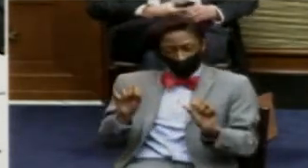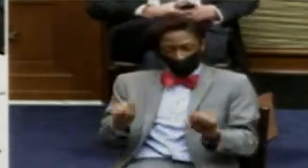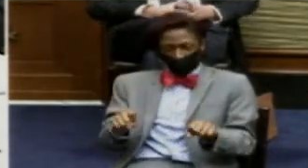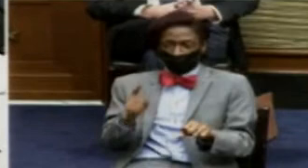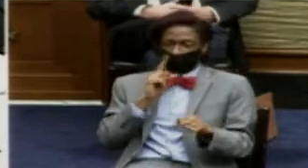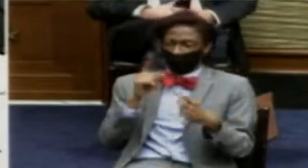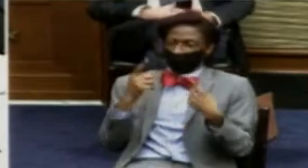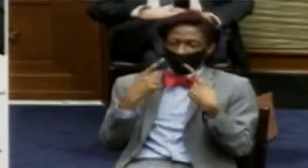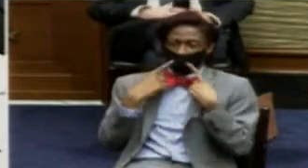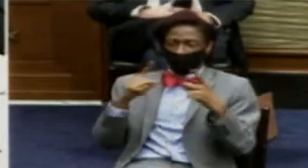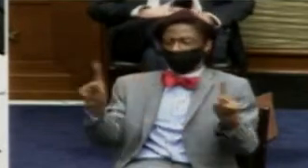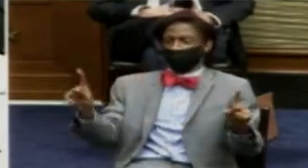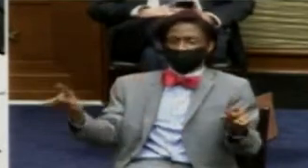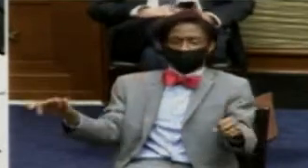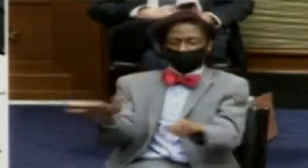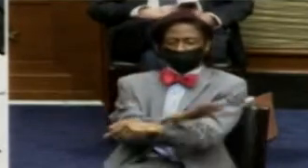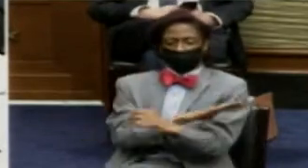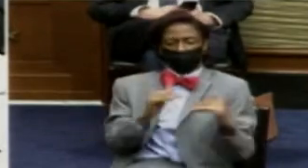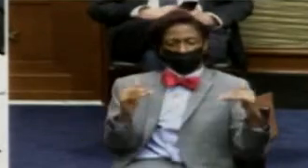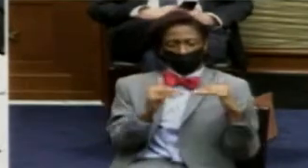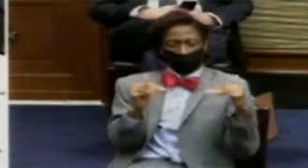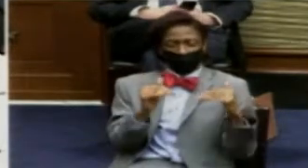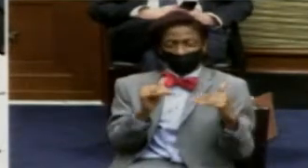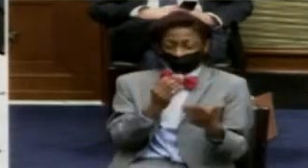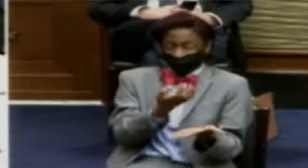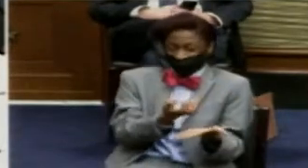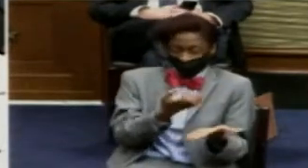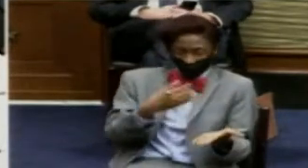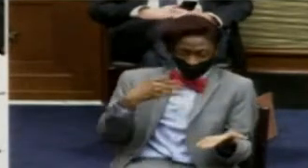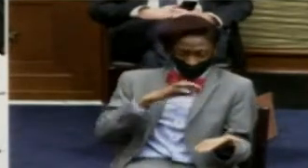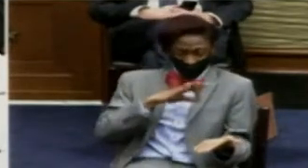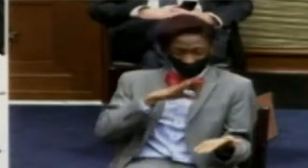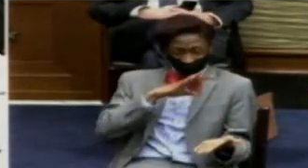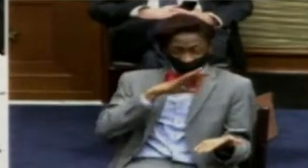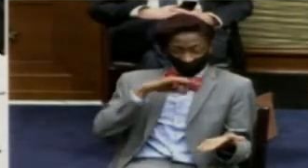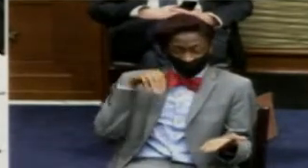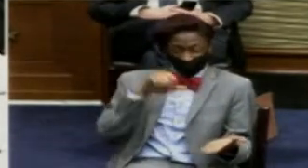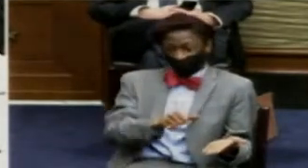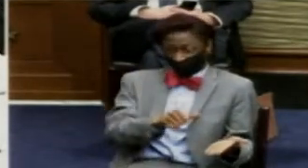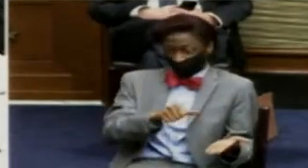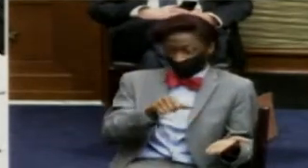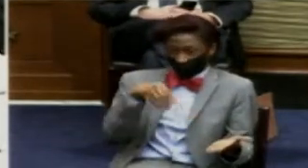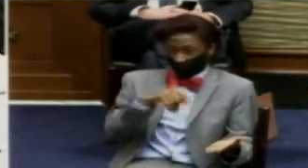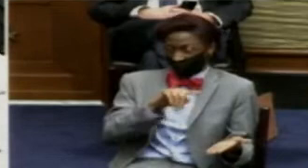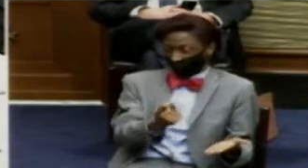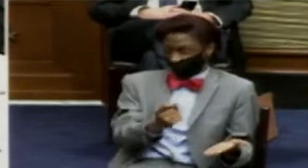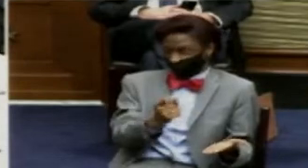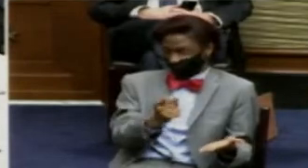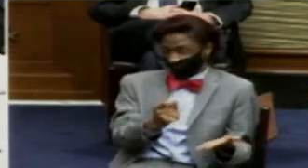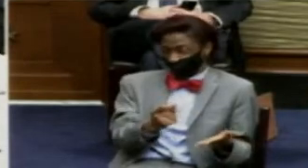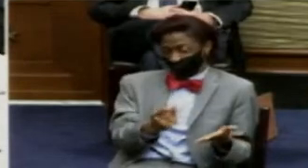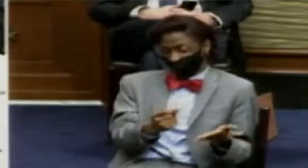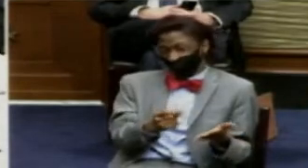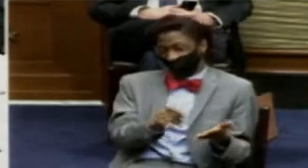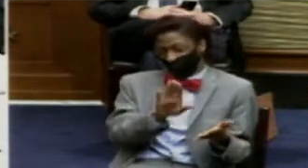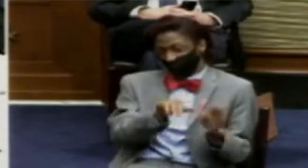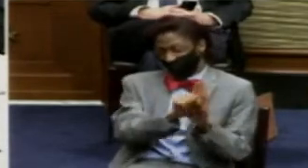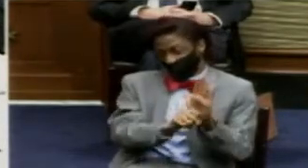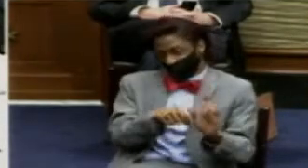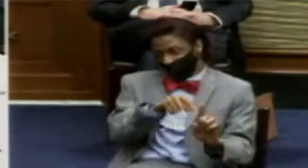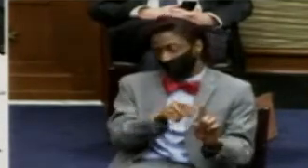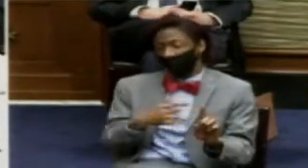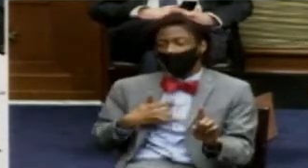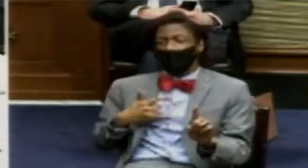equality as American taxpayers is through statehood. And the people of California who you mentioned have